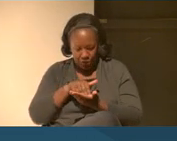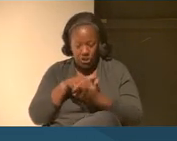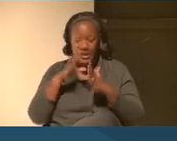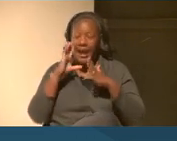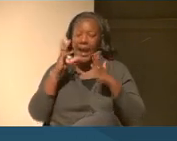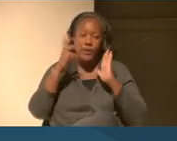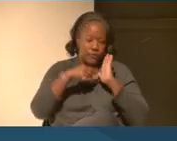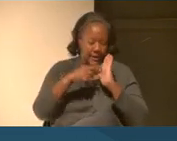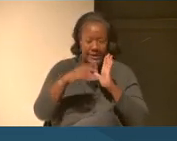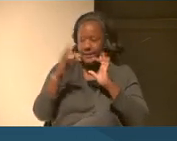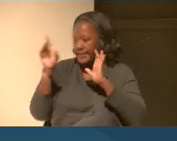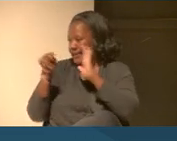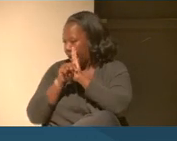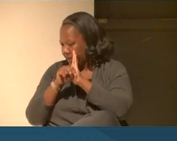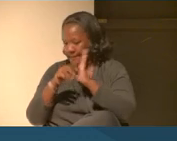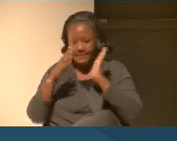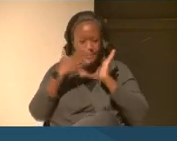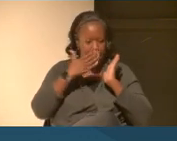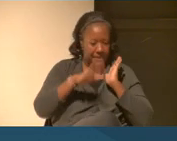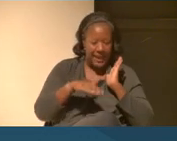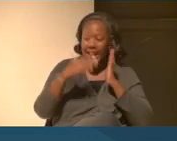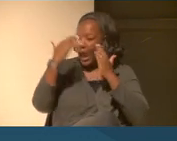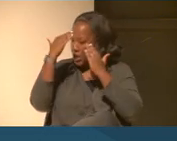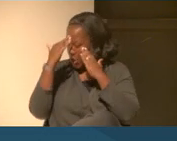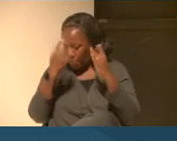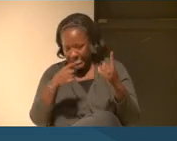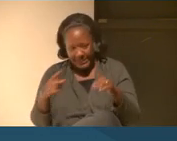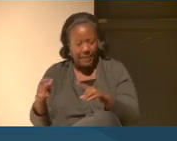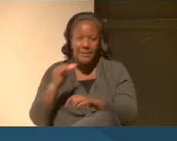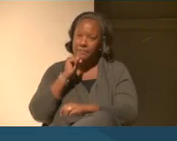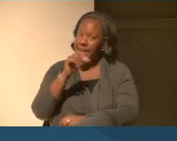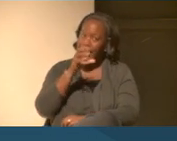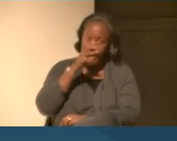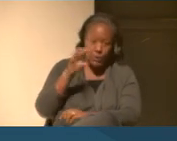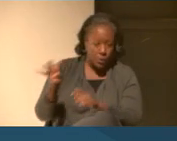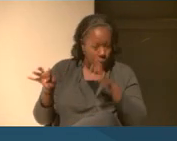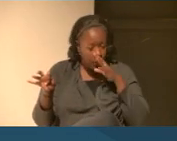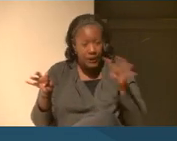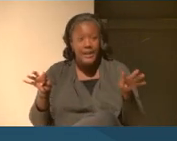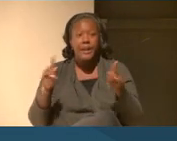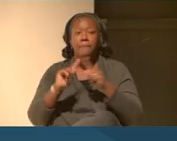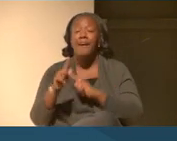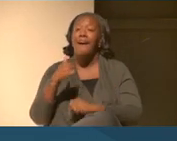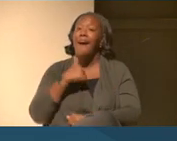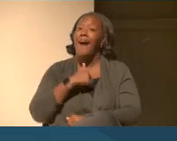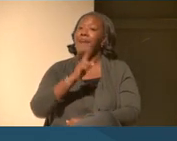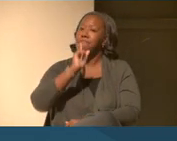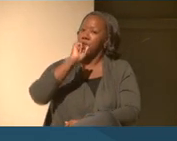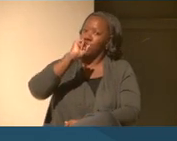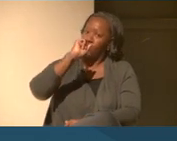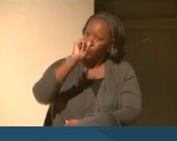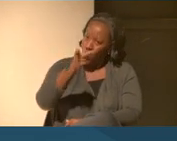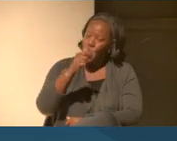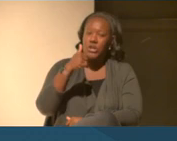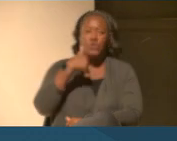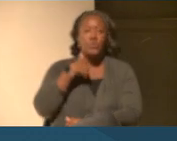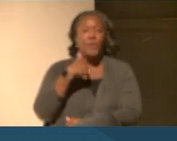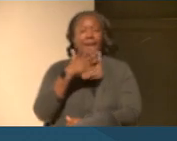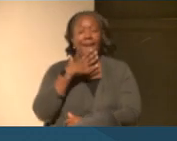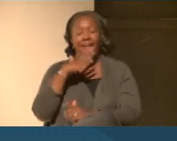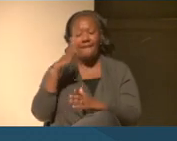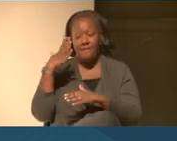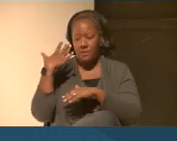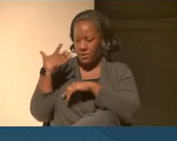I'm aware of what's going on. It's not like I'm ignoring it, but I make sure to give breathing room to